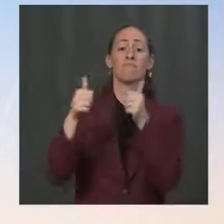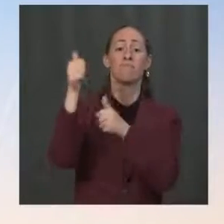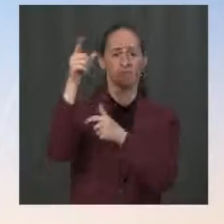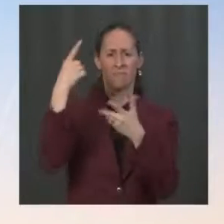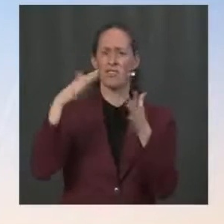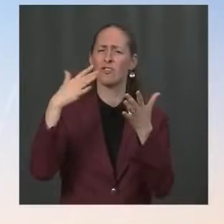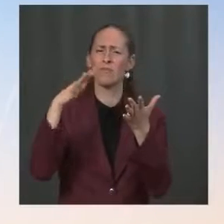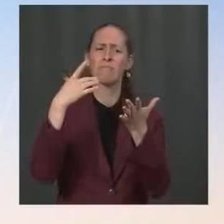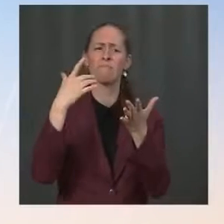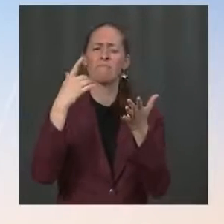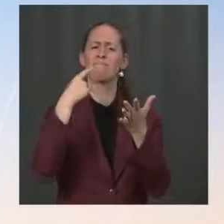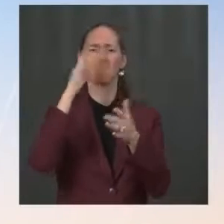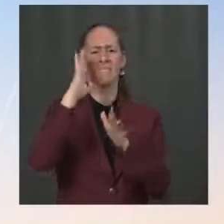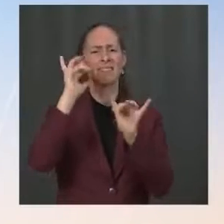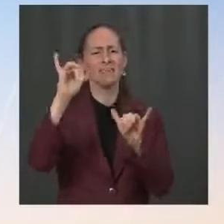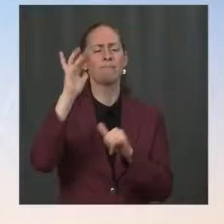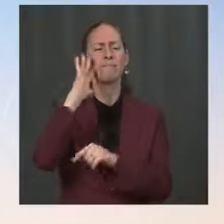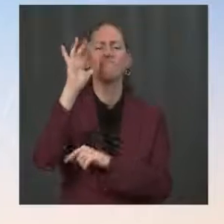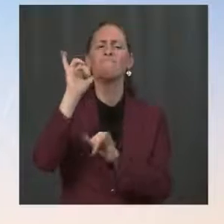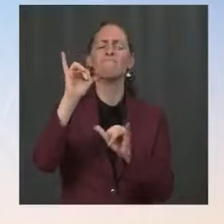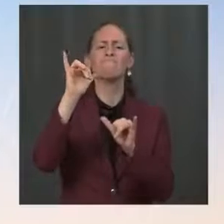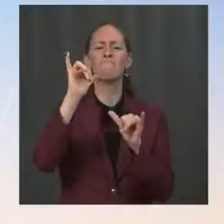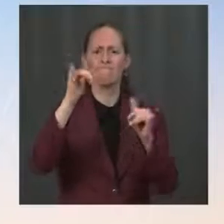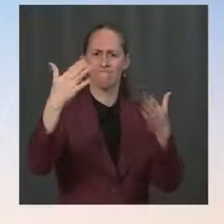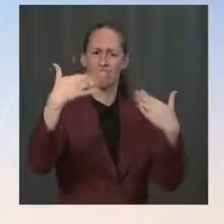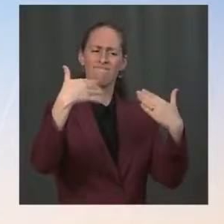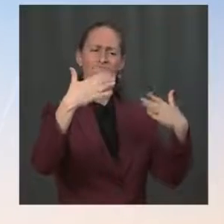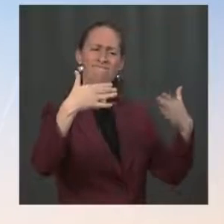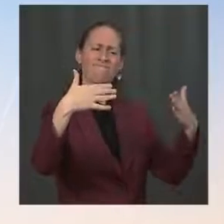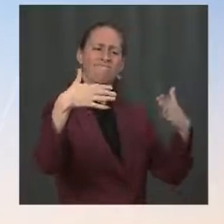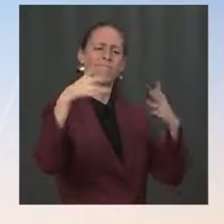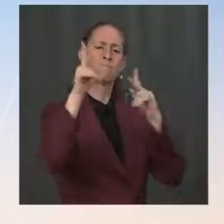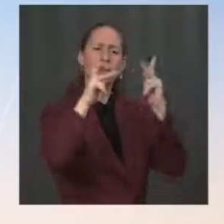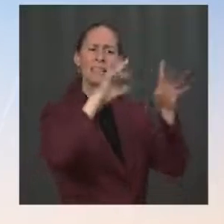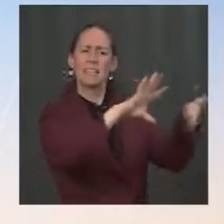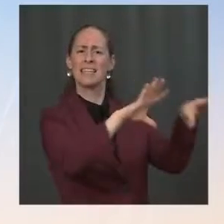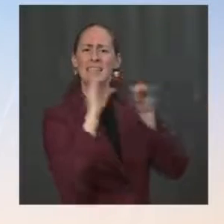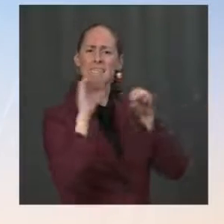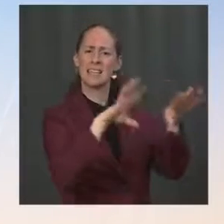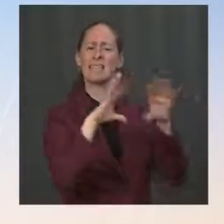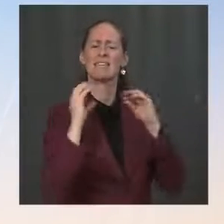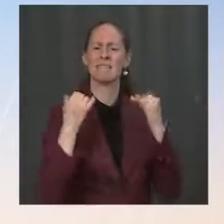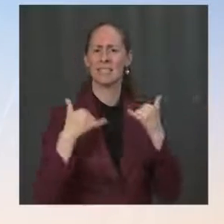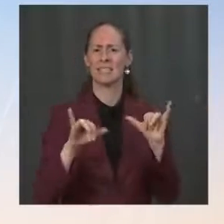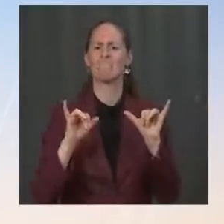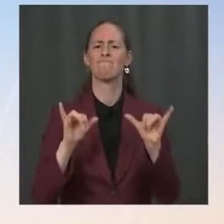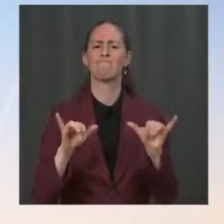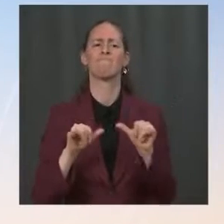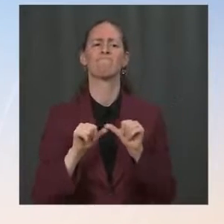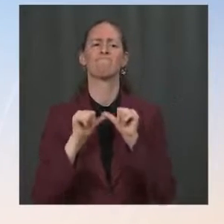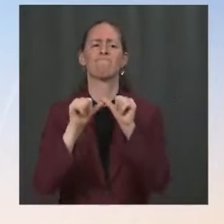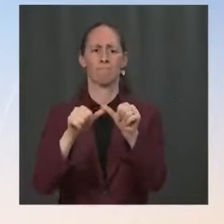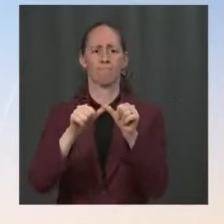of continuing this evacuation mission over the coming days, and that they plan for